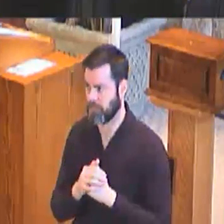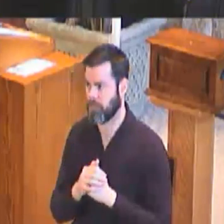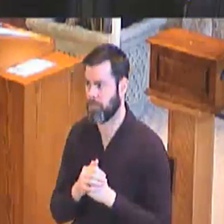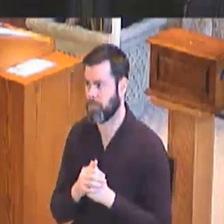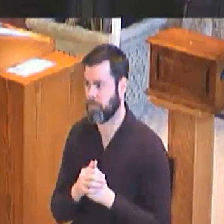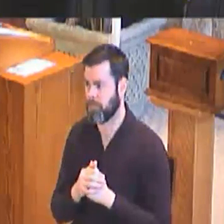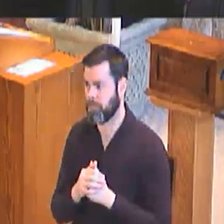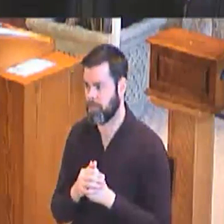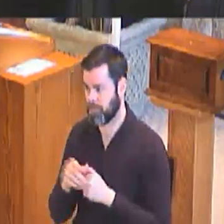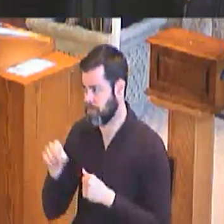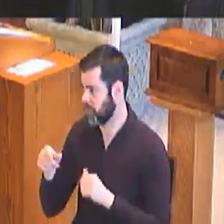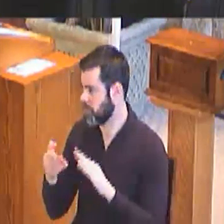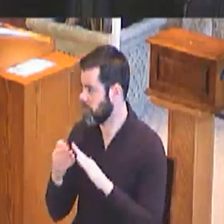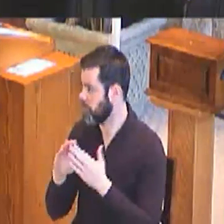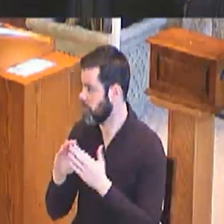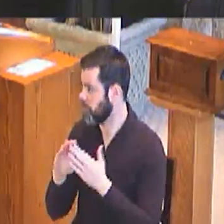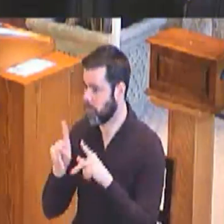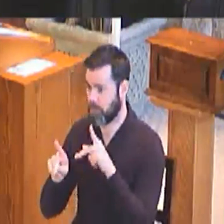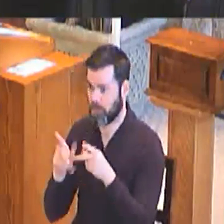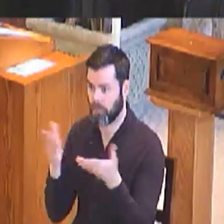We bless this community